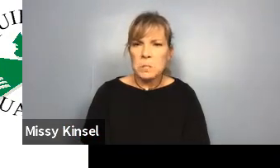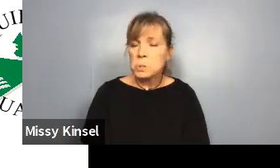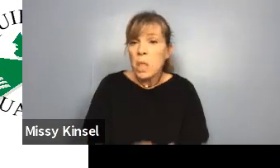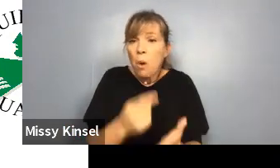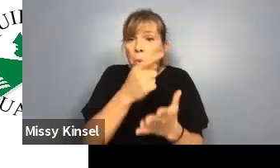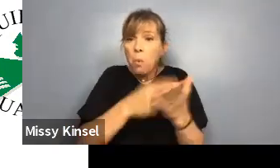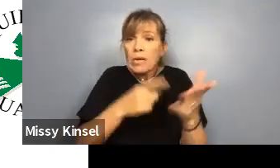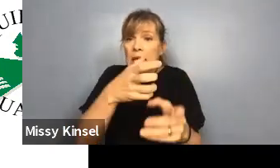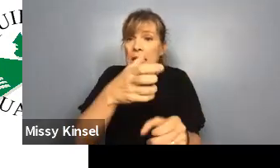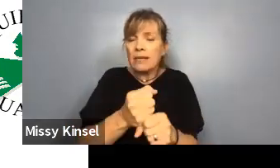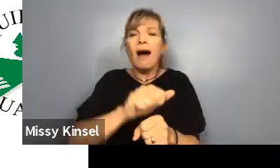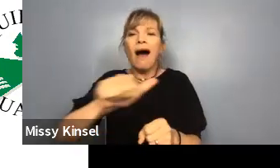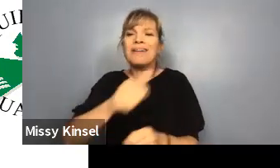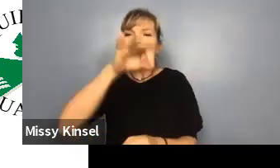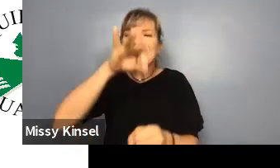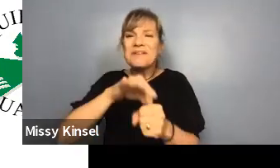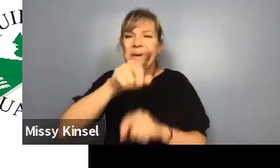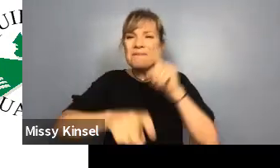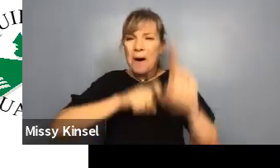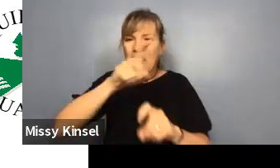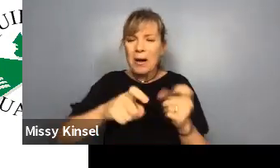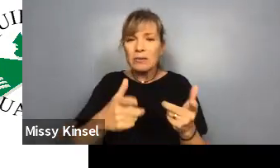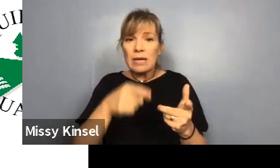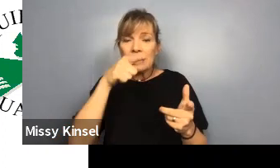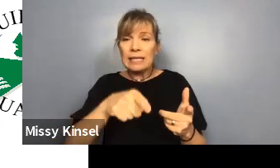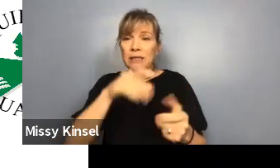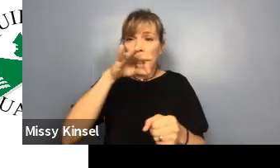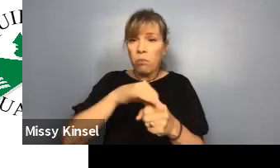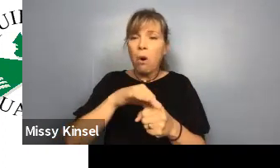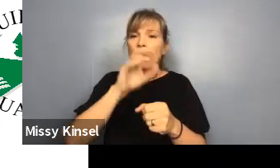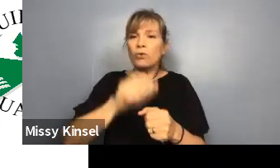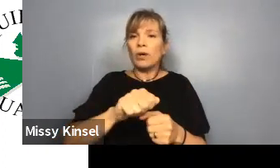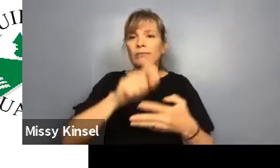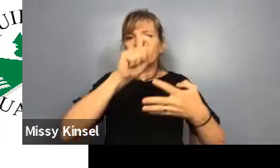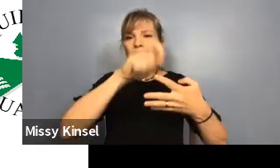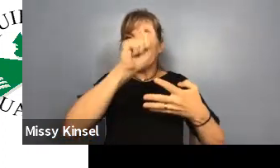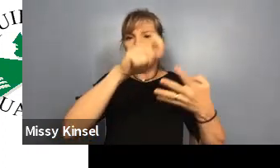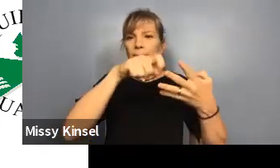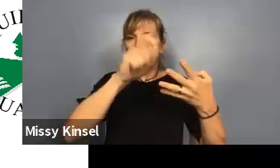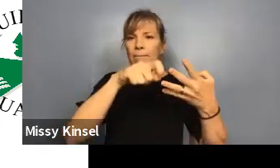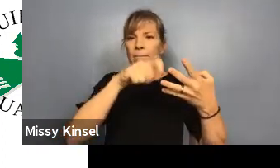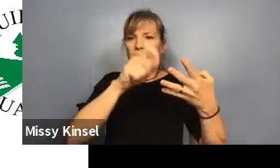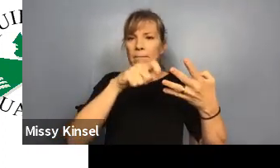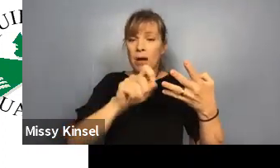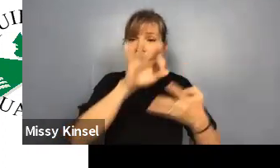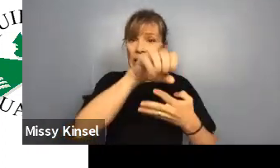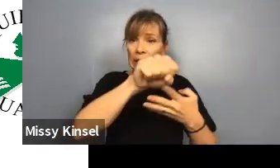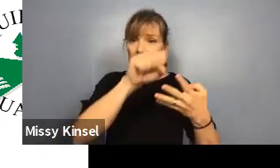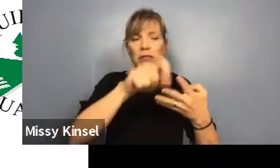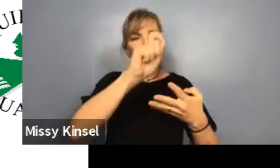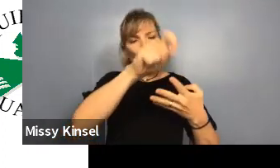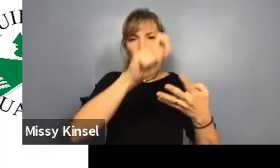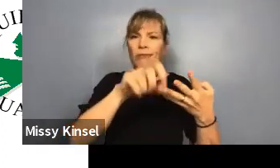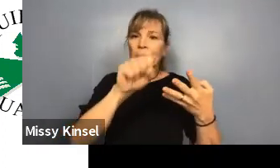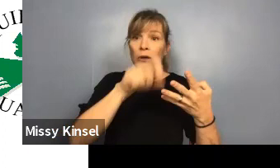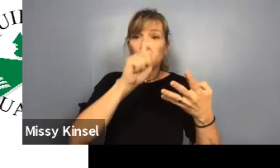received. So we have another poll here, and on this one you can answer as many that apply to you. If they've received